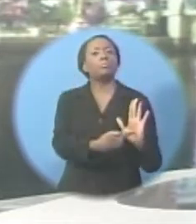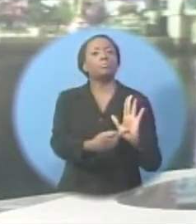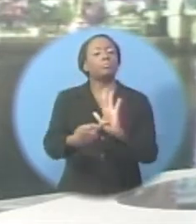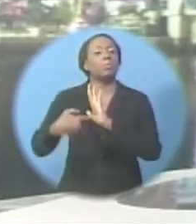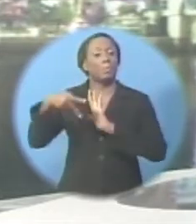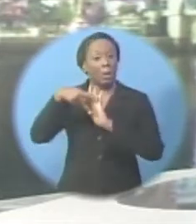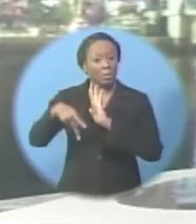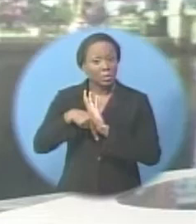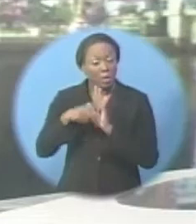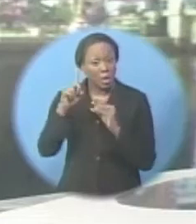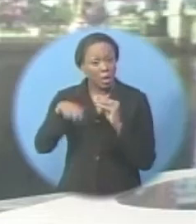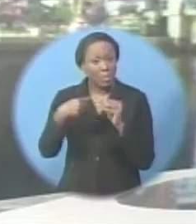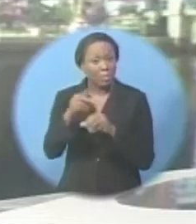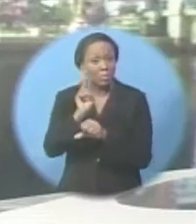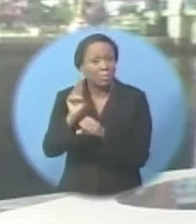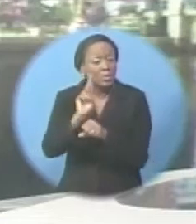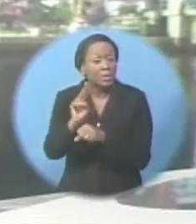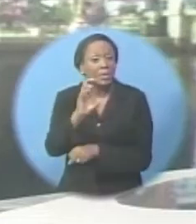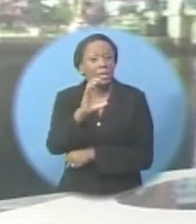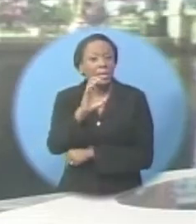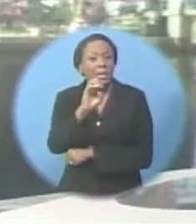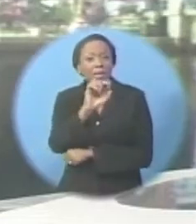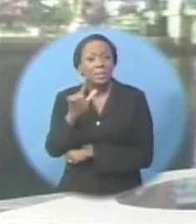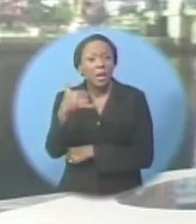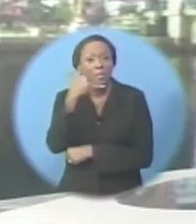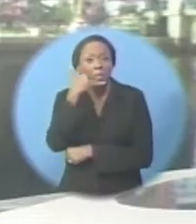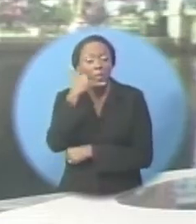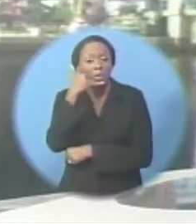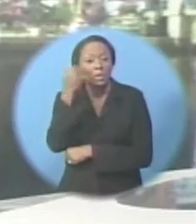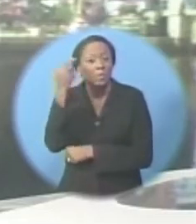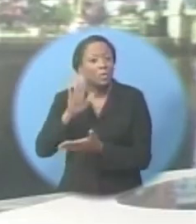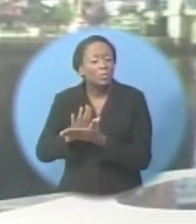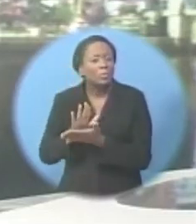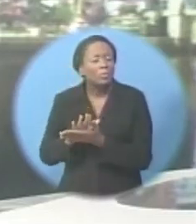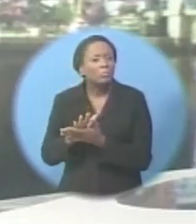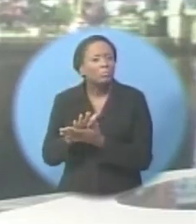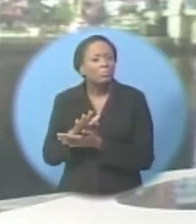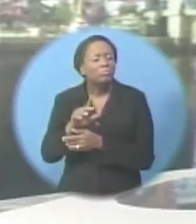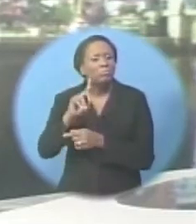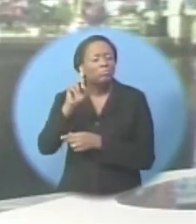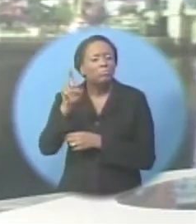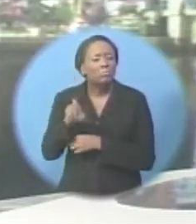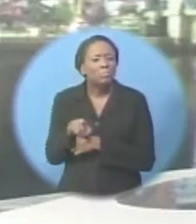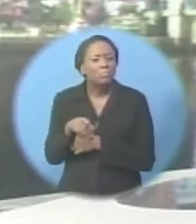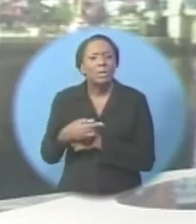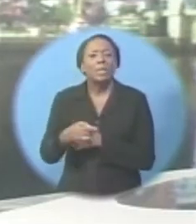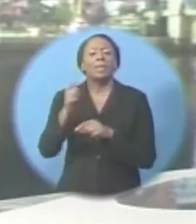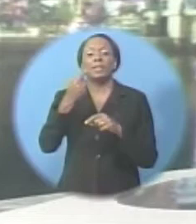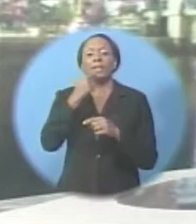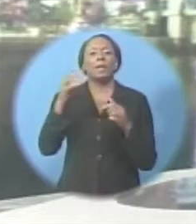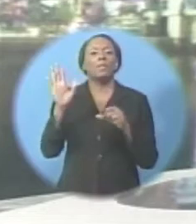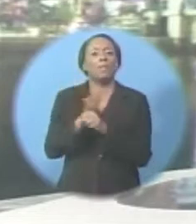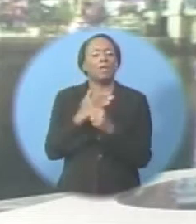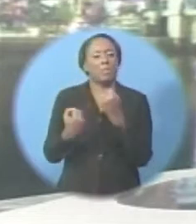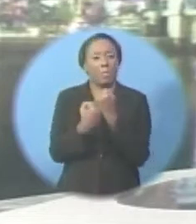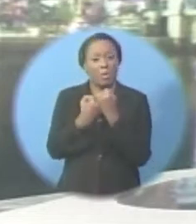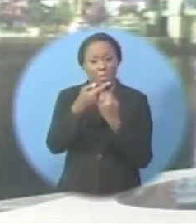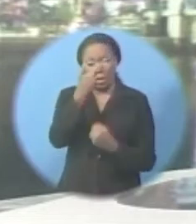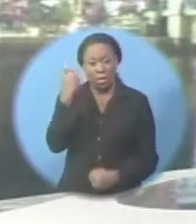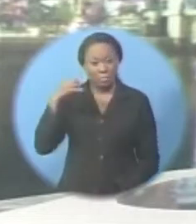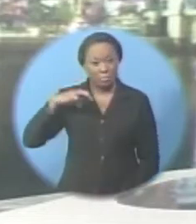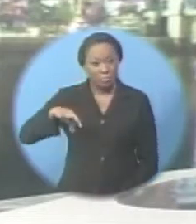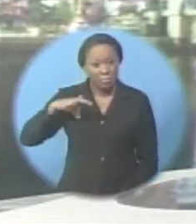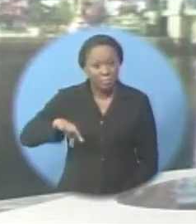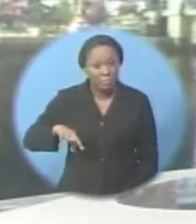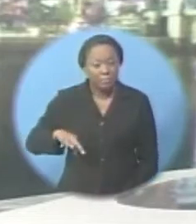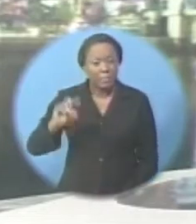in schools. He says he fully supports it since there are many benefits to be gained. Mr. Toppin says government stands to be the